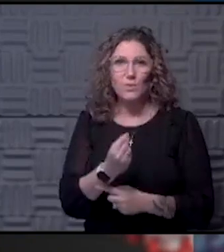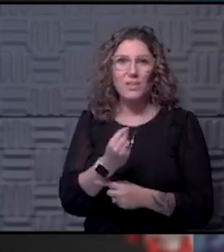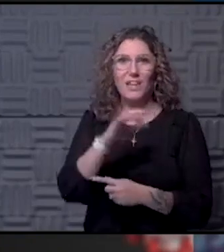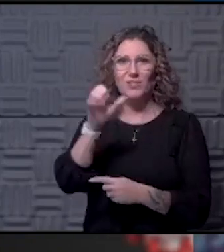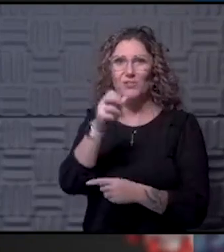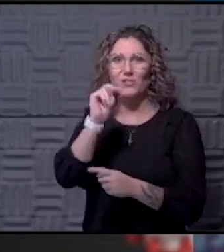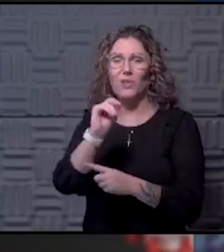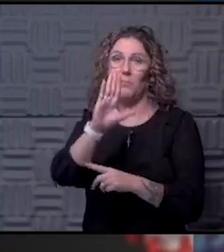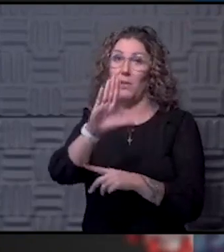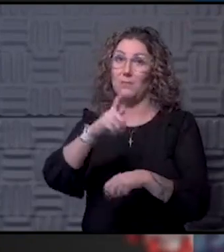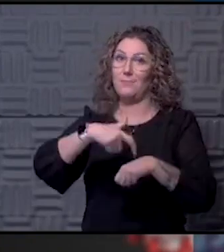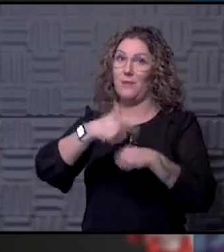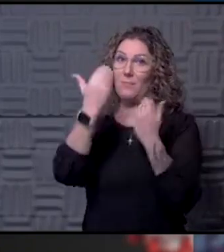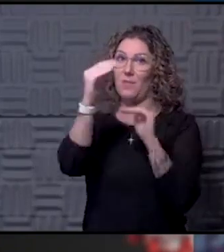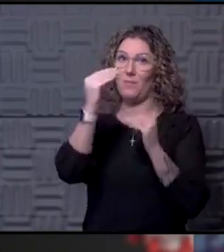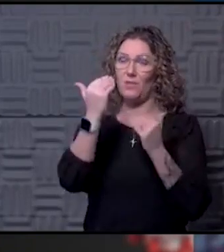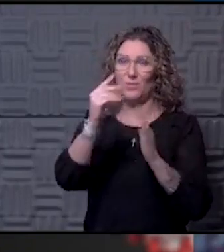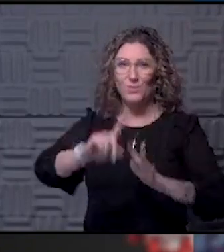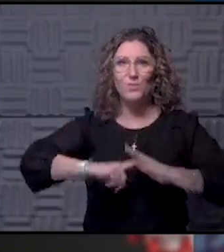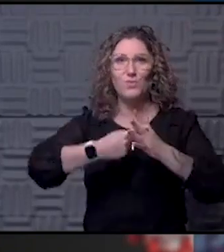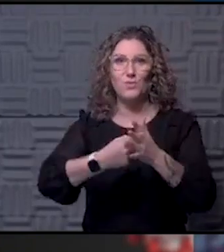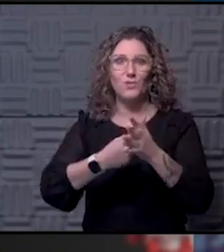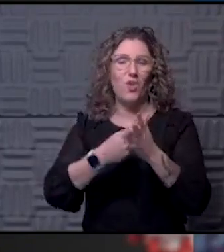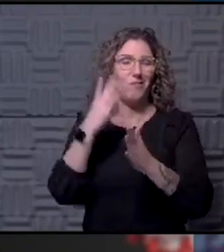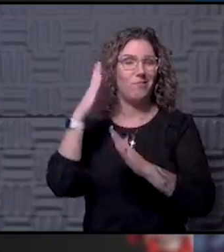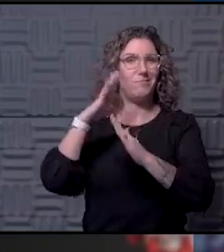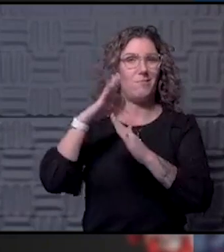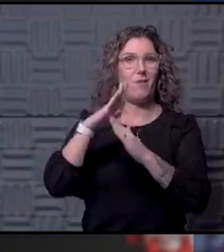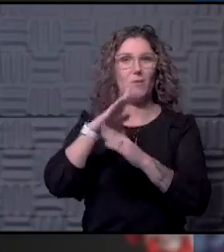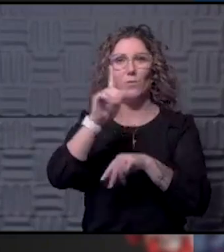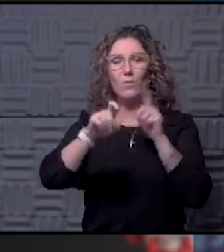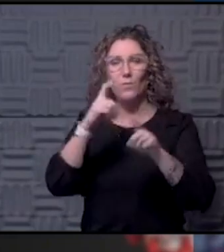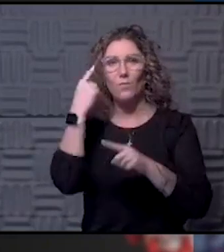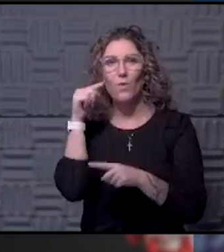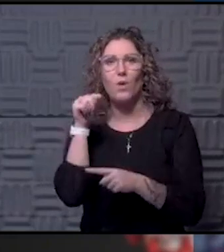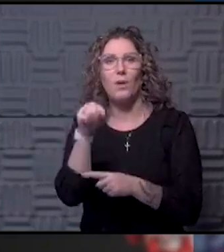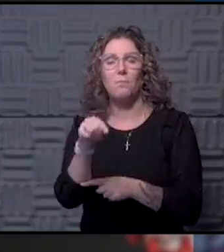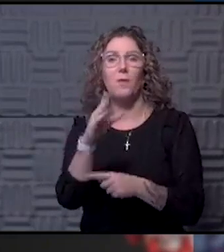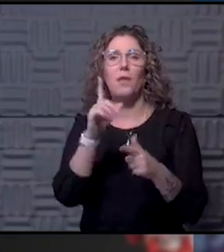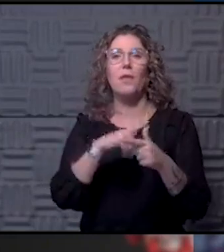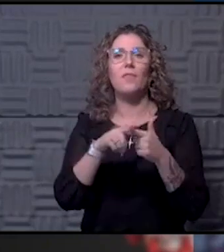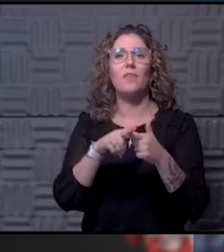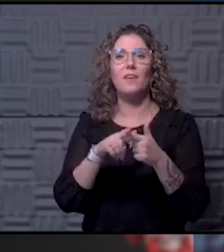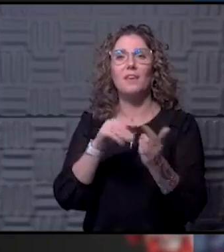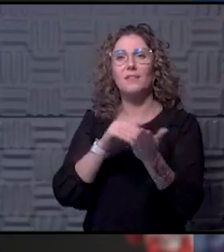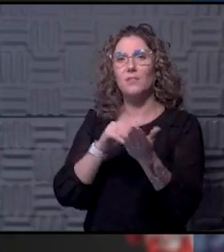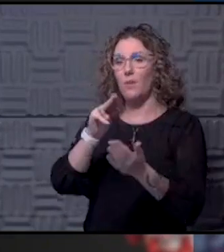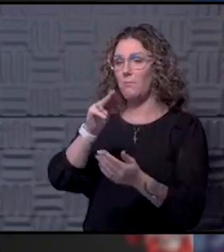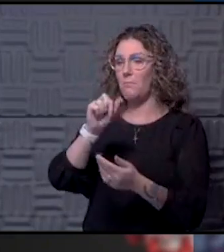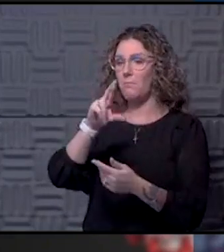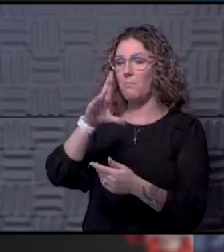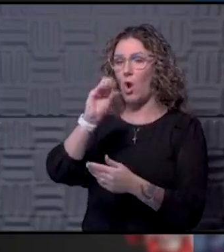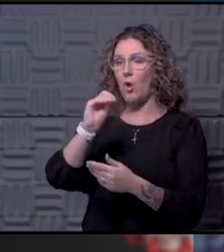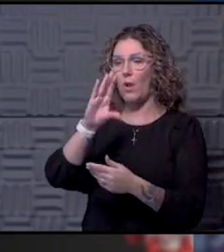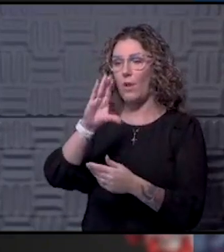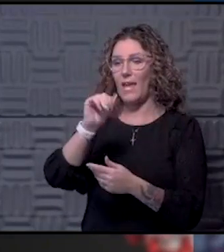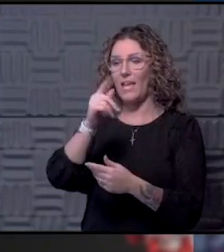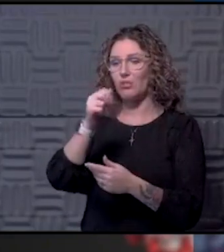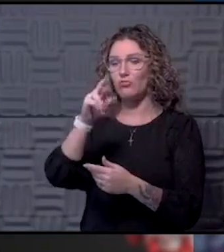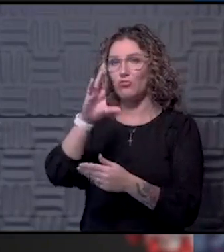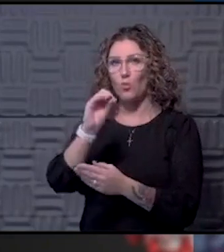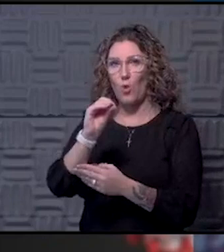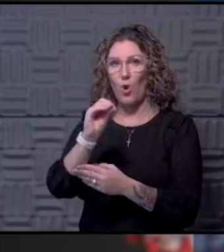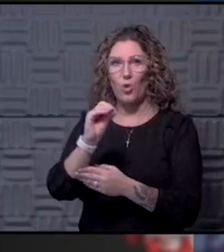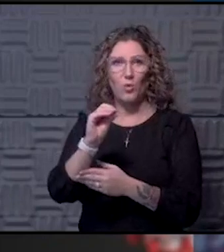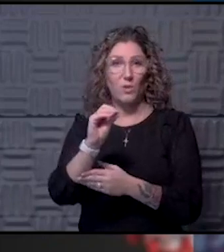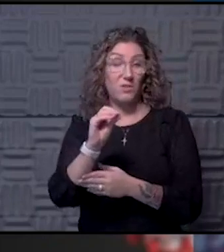his time is limited, so we'll start right off the top with questions for him. Then Dr. Mario Castro will return with news of